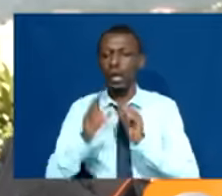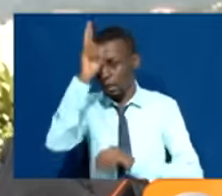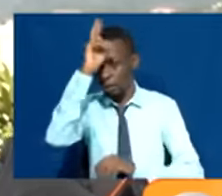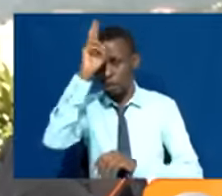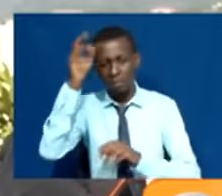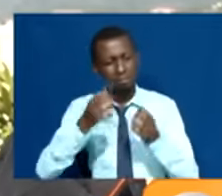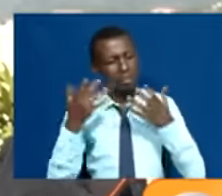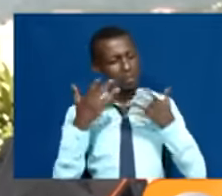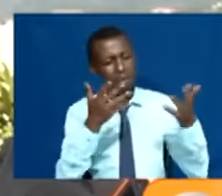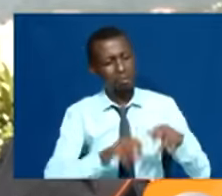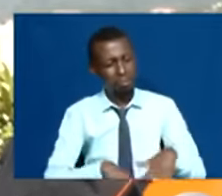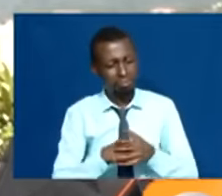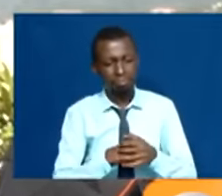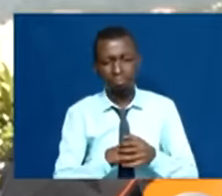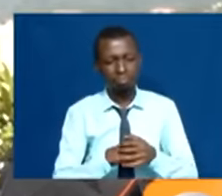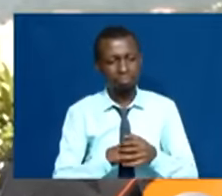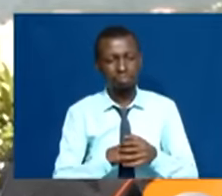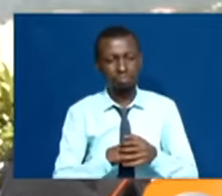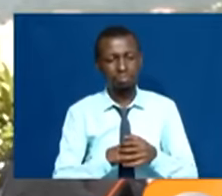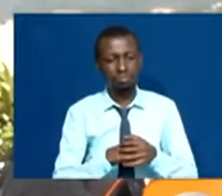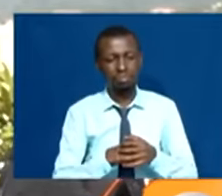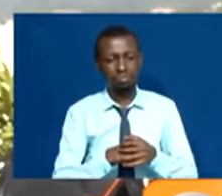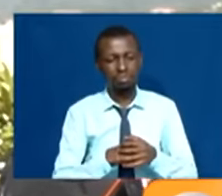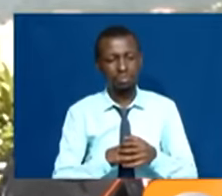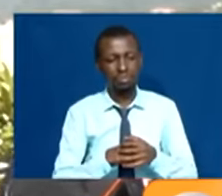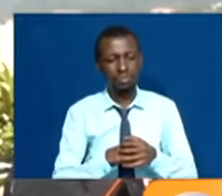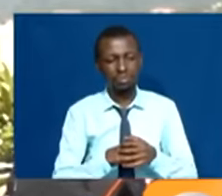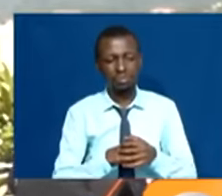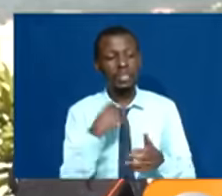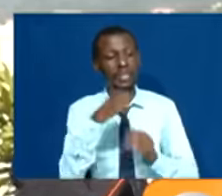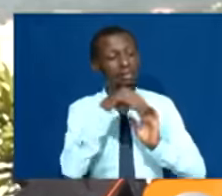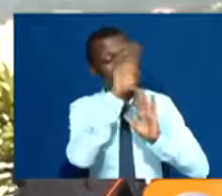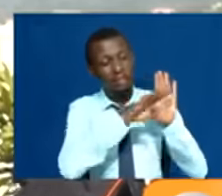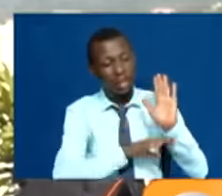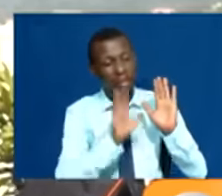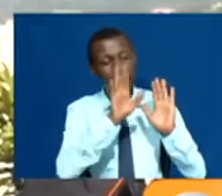brother, the discussion I've picked is that they are not going to record your statement.